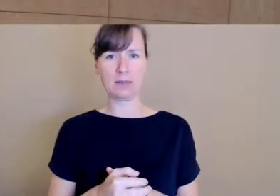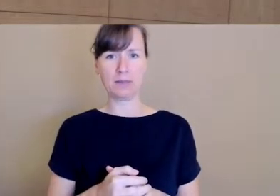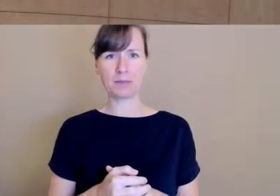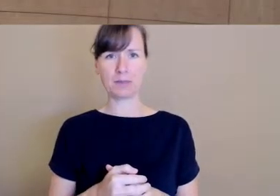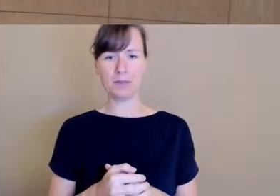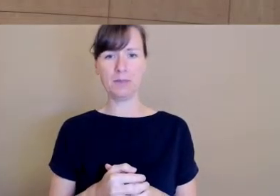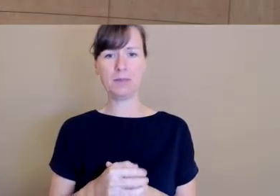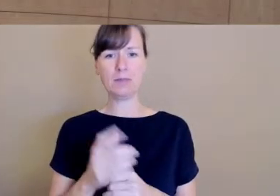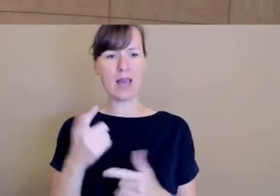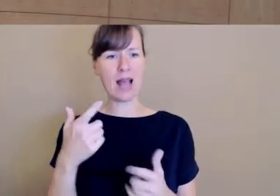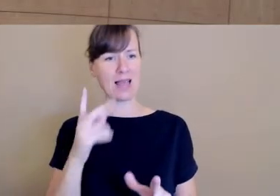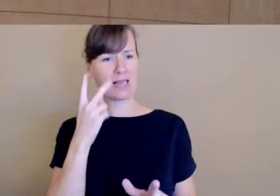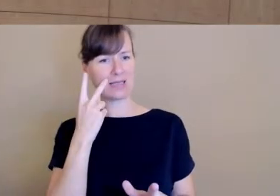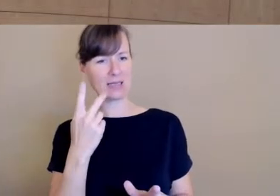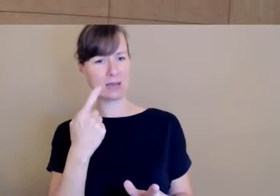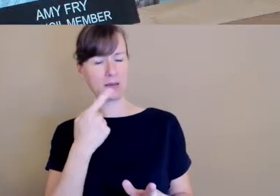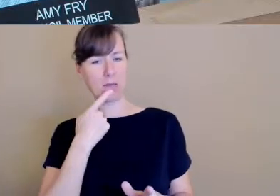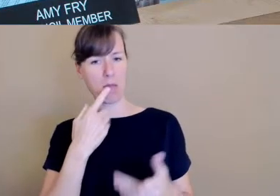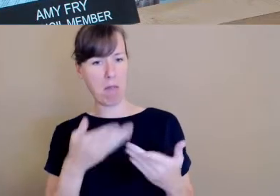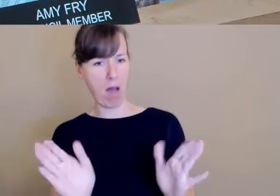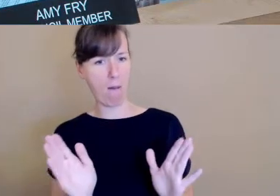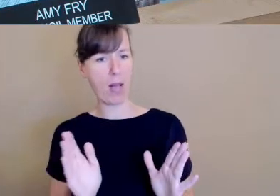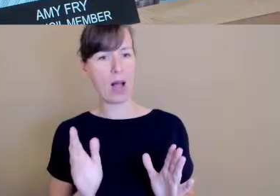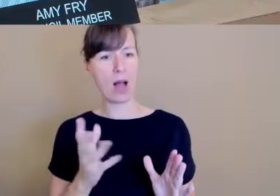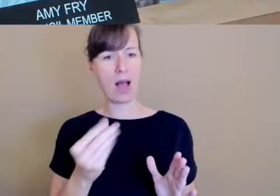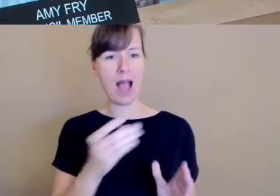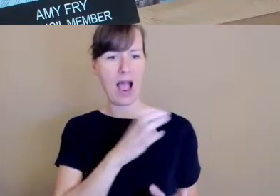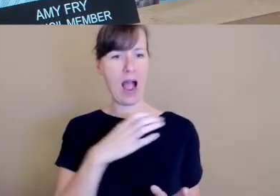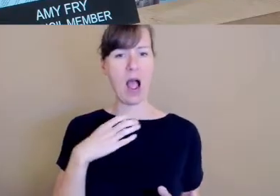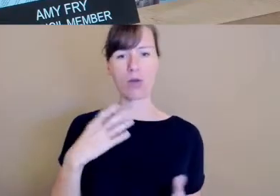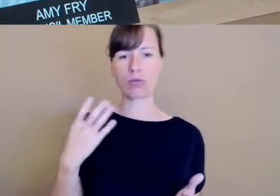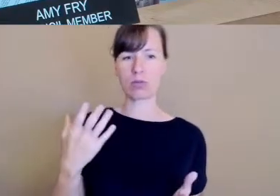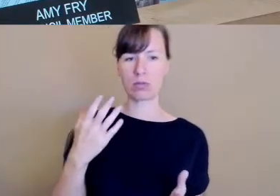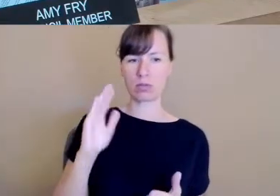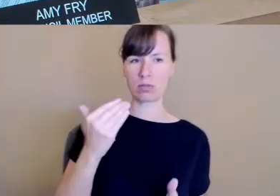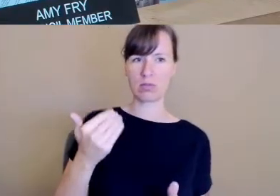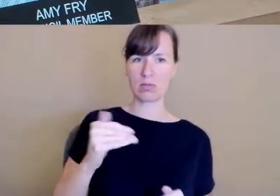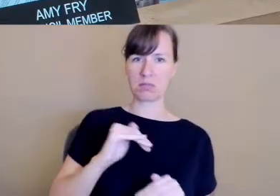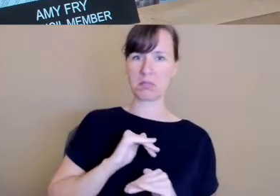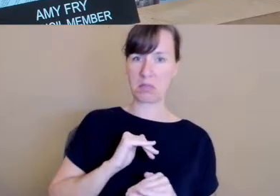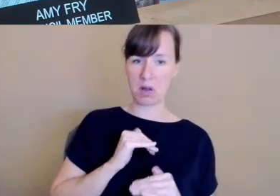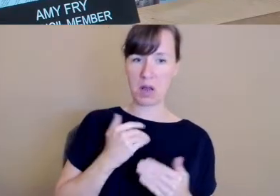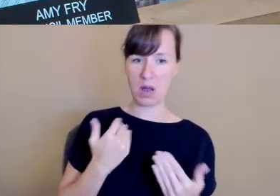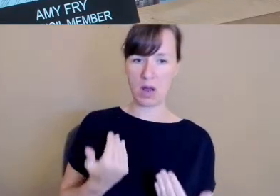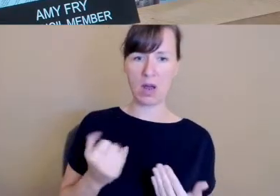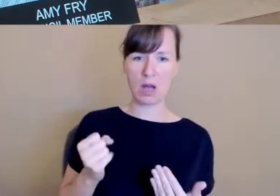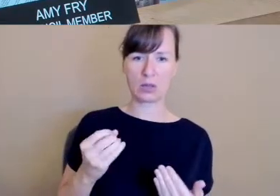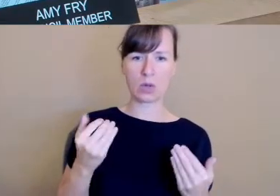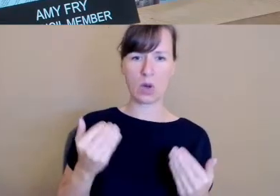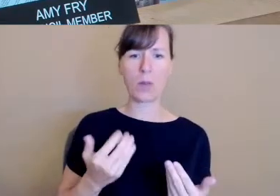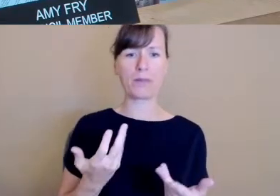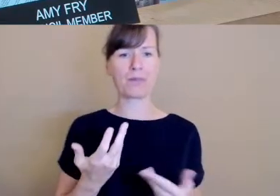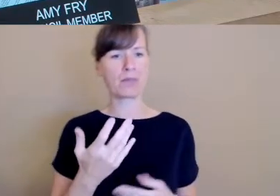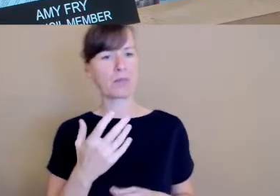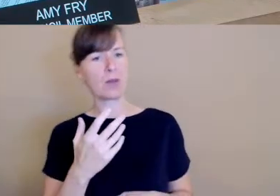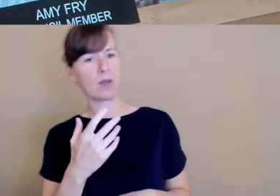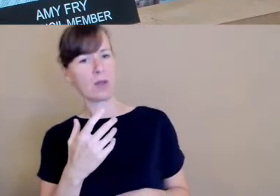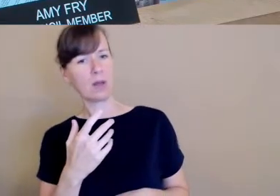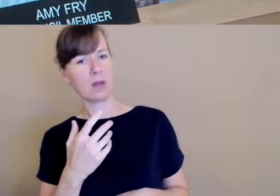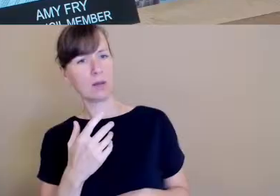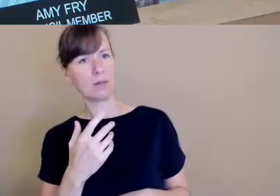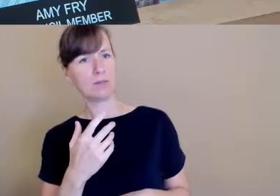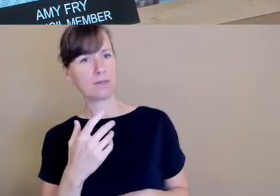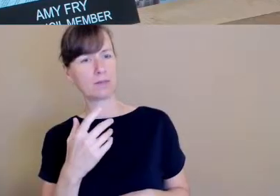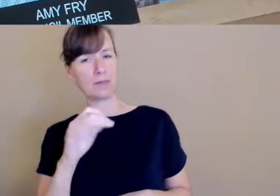I actually like the idea that Councilmember Wade has put forward because, again, he did live there, and also was